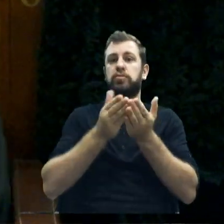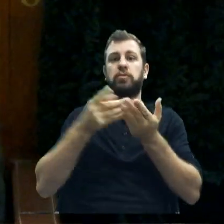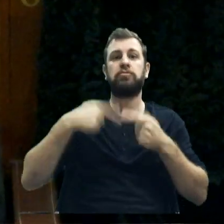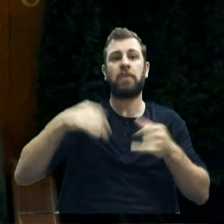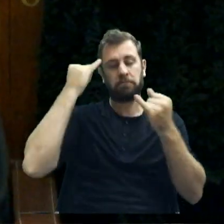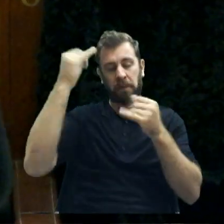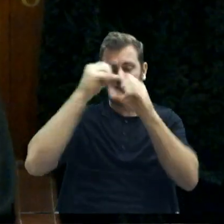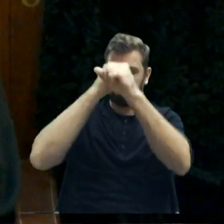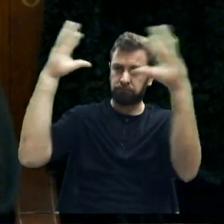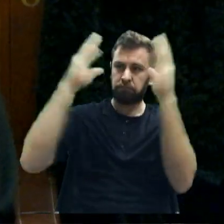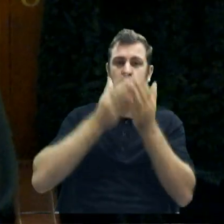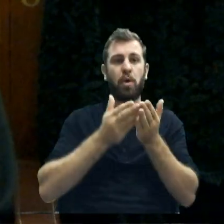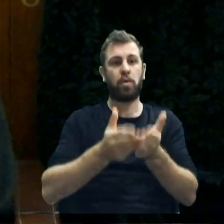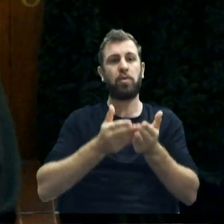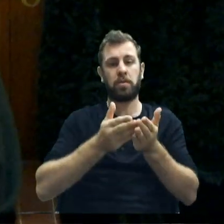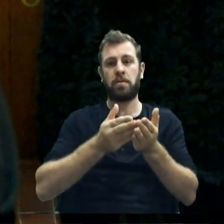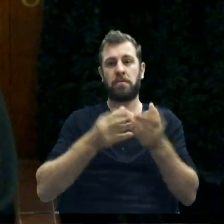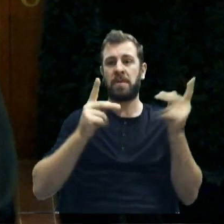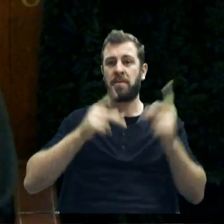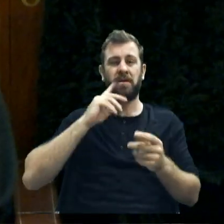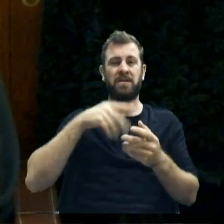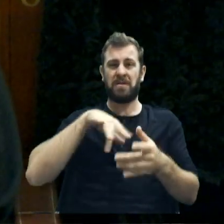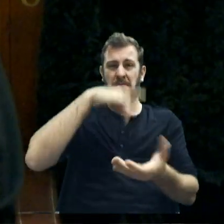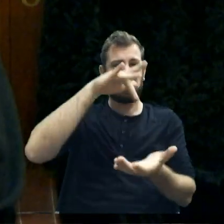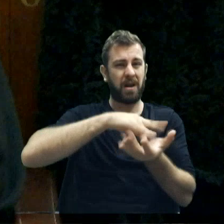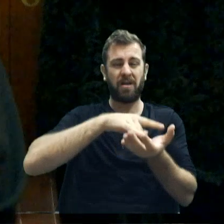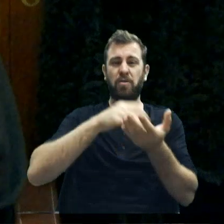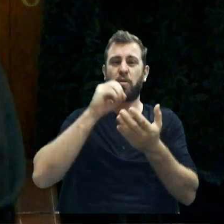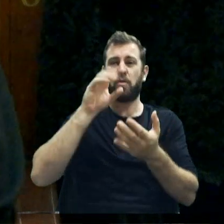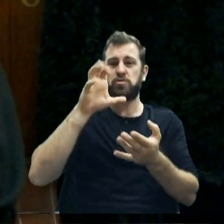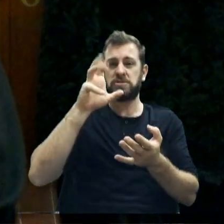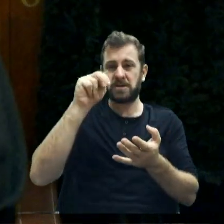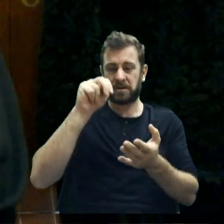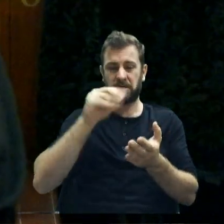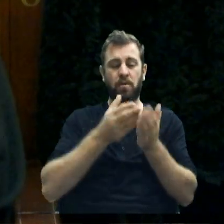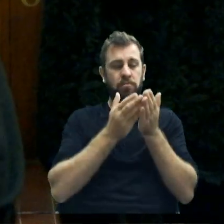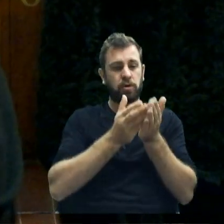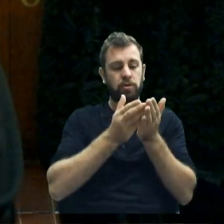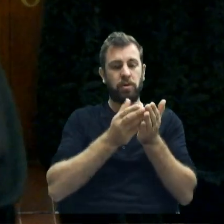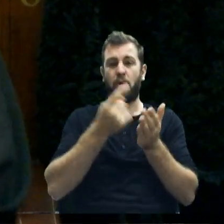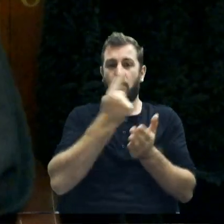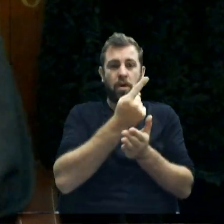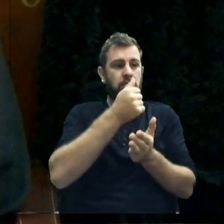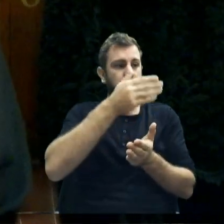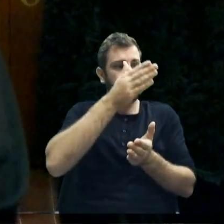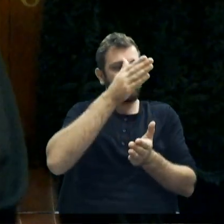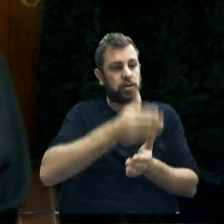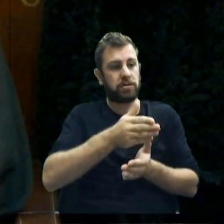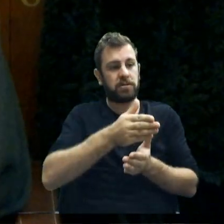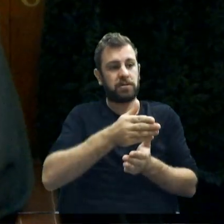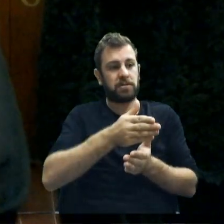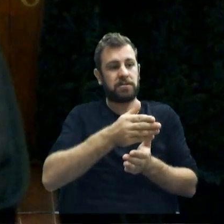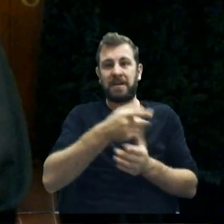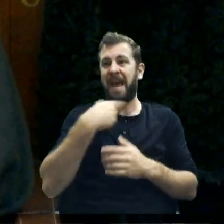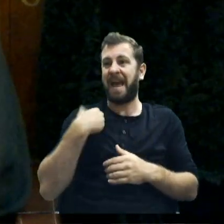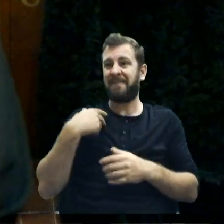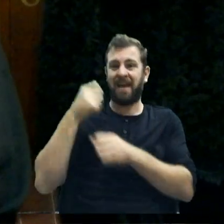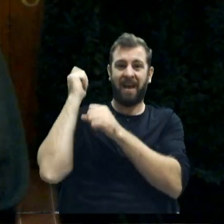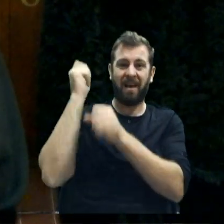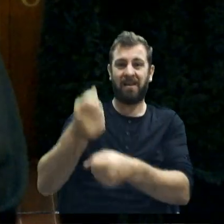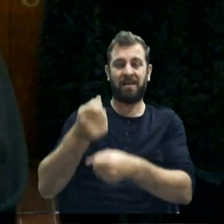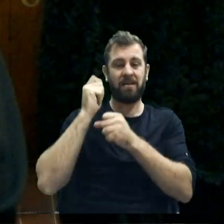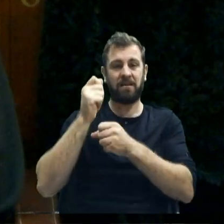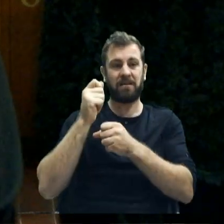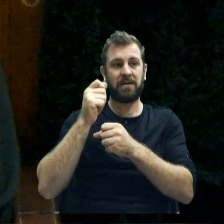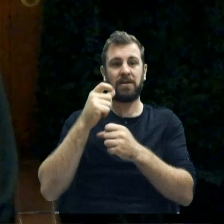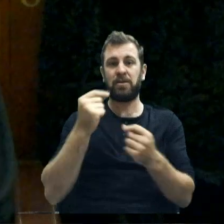amount of people in the middle of the deepest part of the ocean, and one person on your boat has an axe, and slowly but surely, he's making a